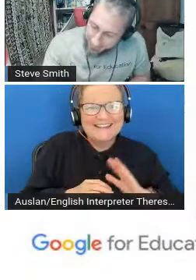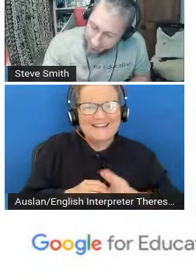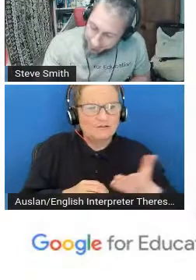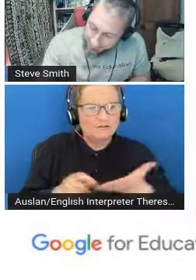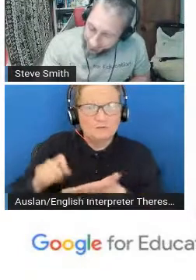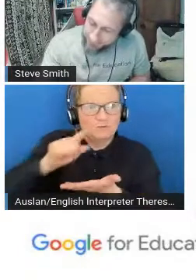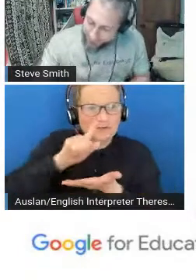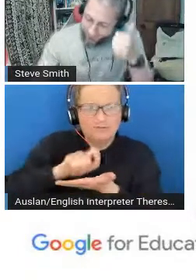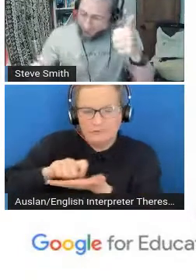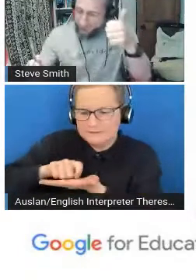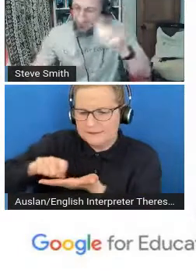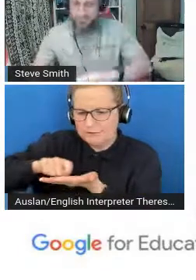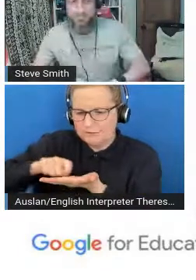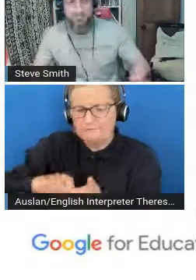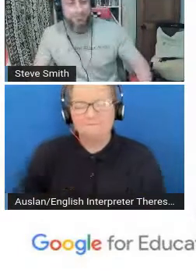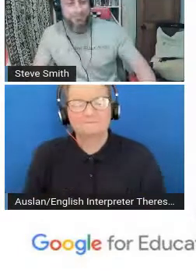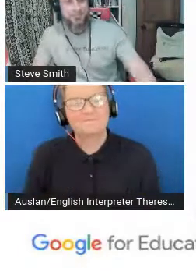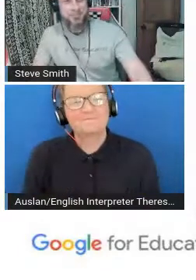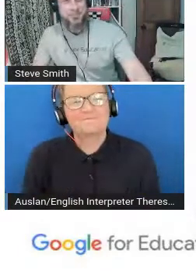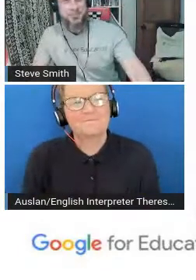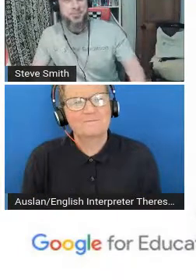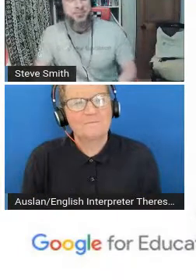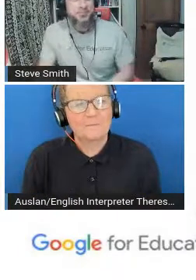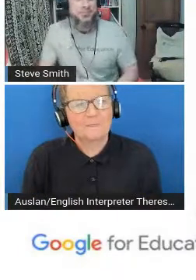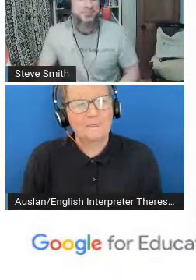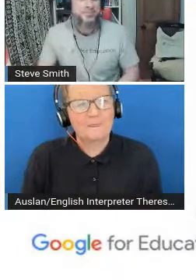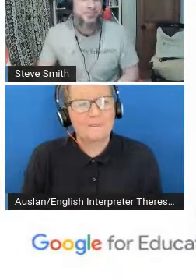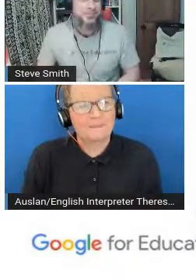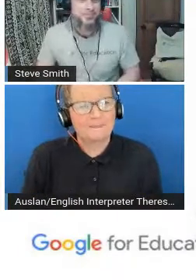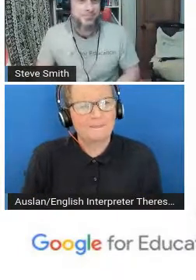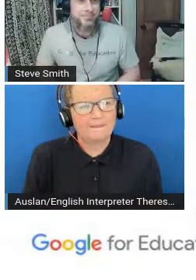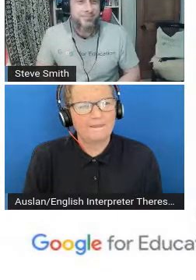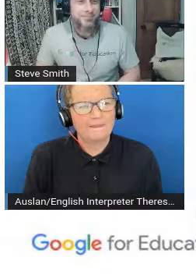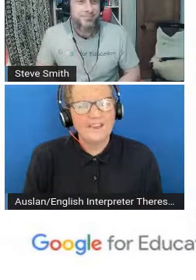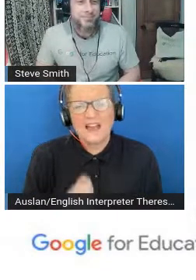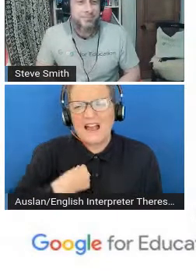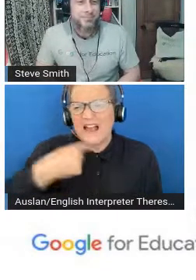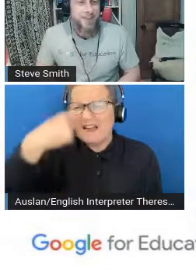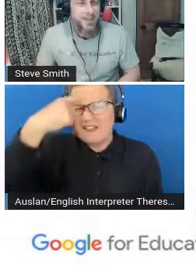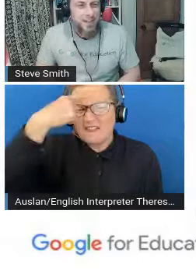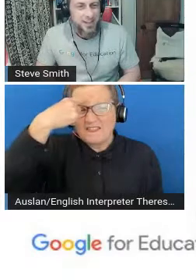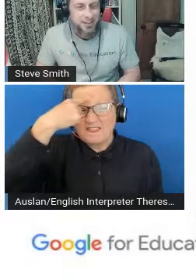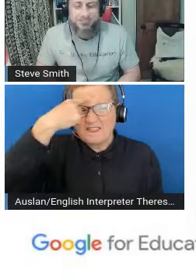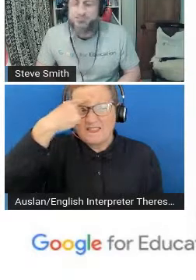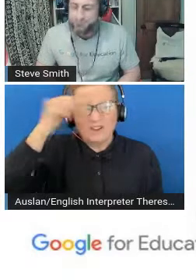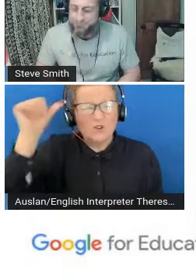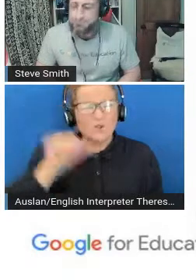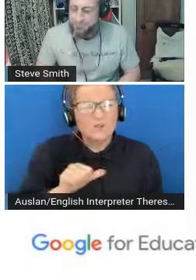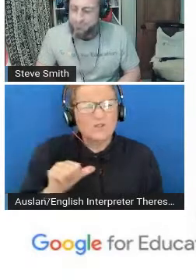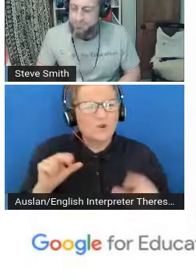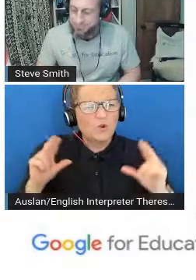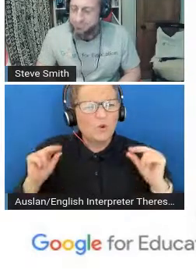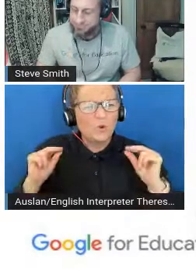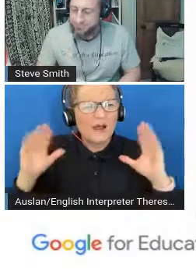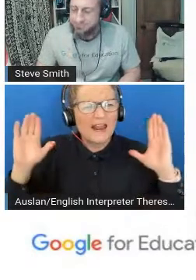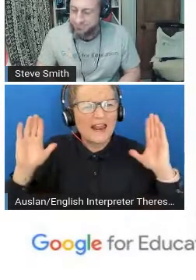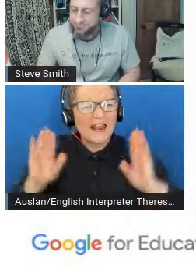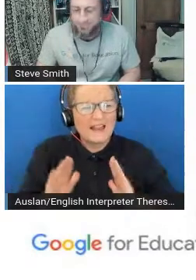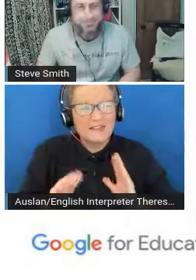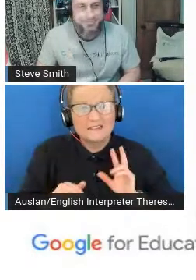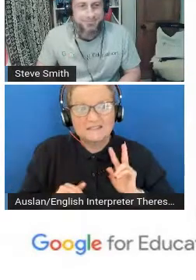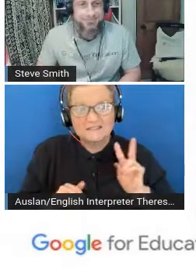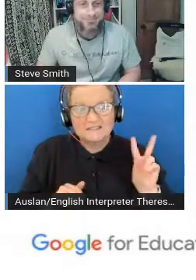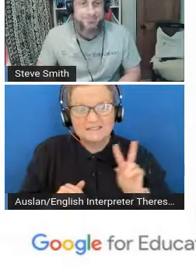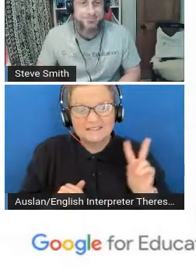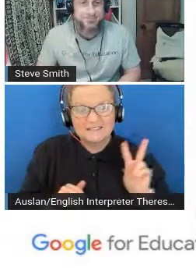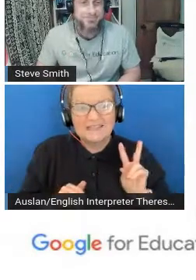Okay, good. I think we are supposed to not talk as much as we do at the start, though, Steve, and welcome